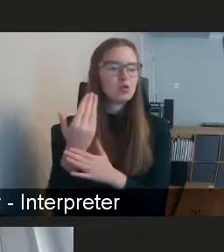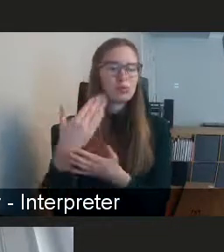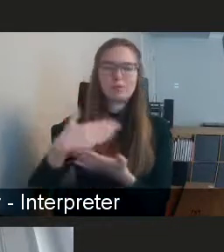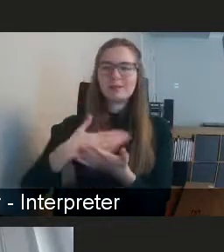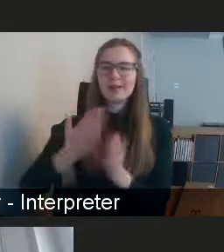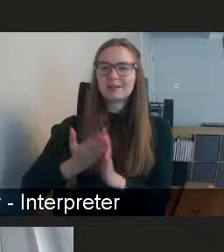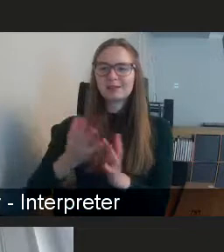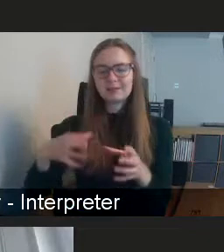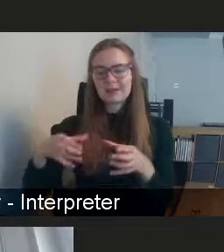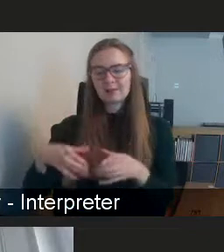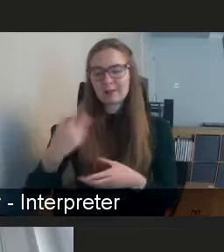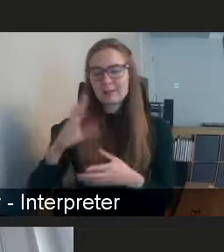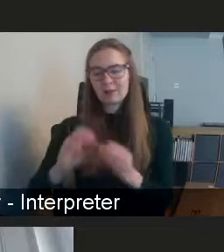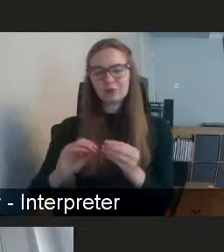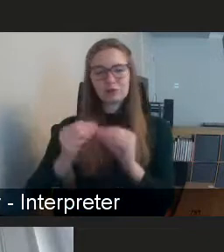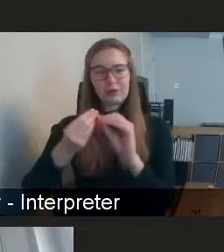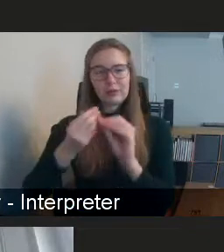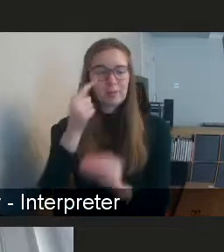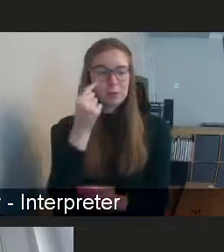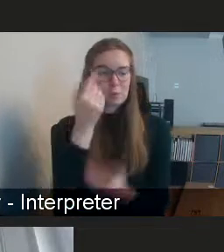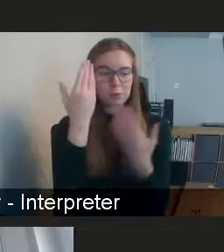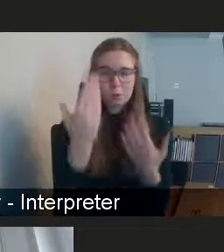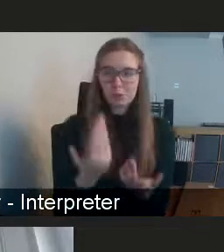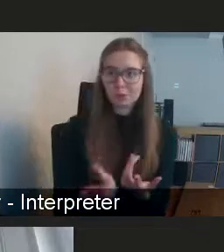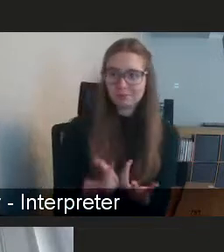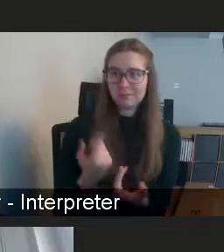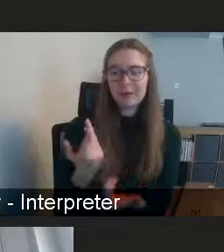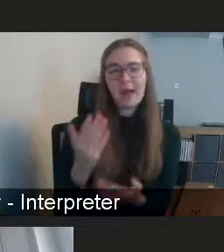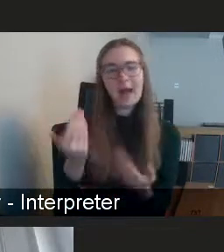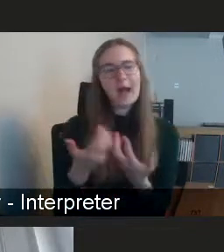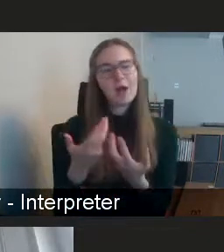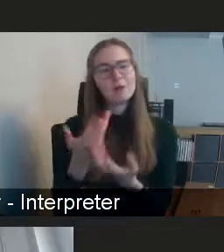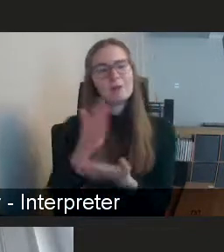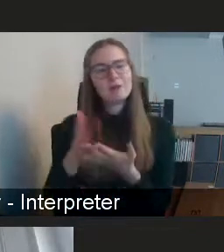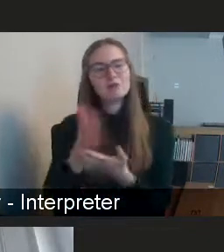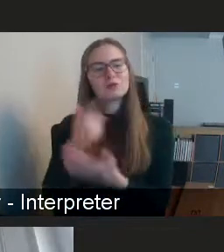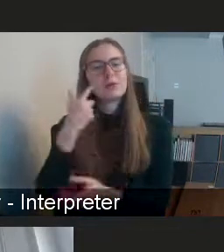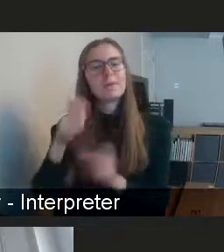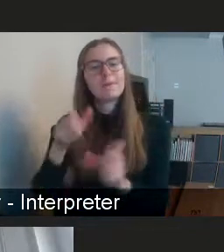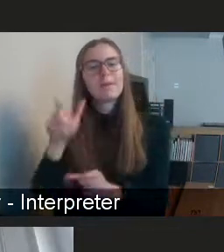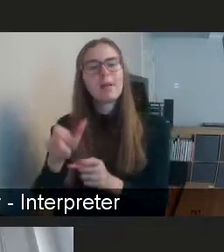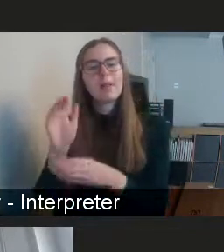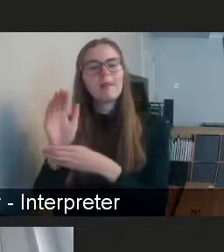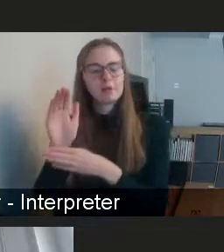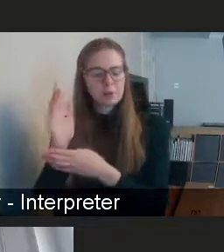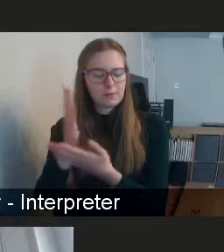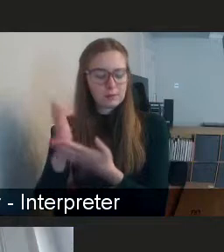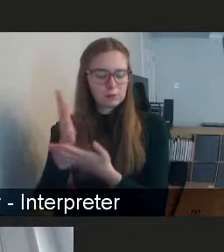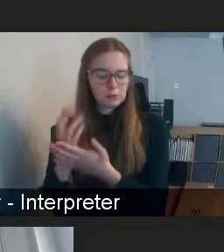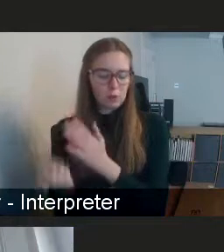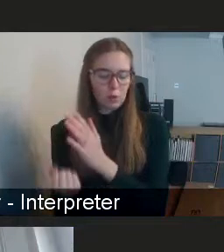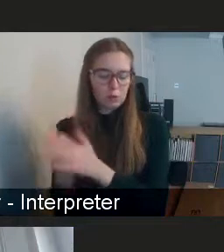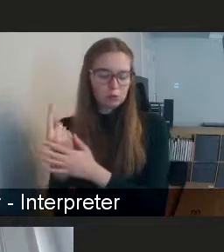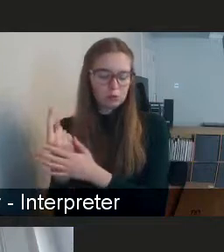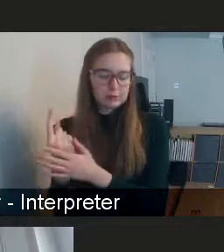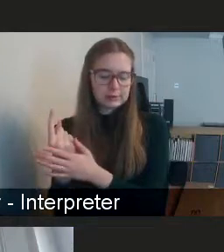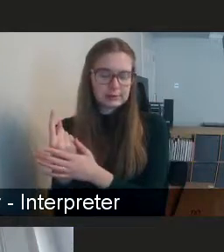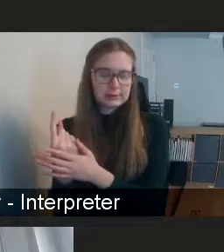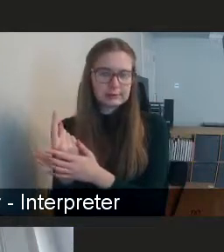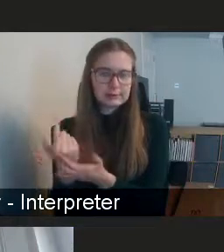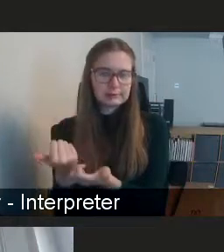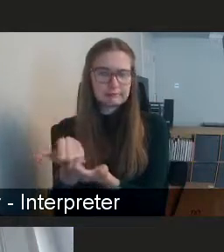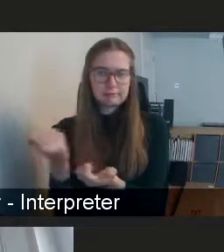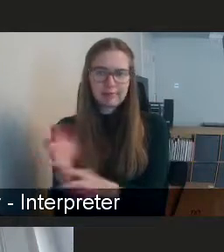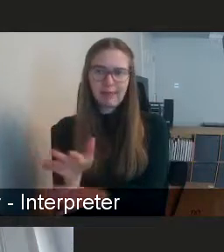that possibly we aren't even aware of yet. How do we make sure that young people and that generation get the full opportunities from this? Yeah, the Just